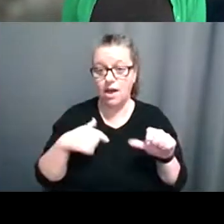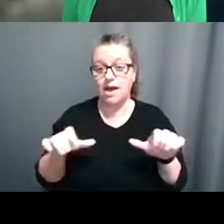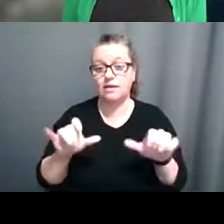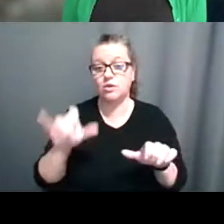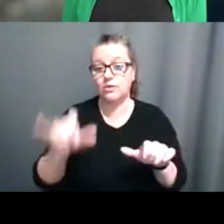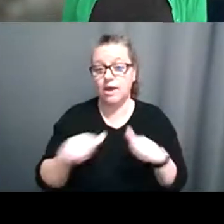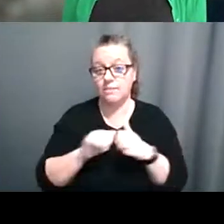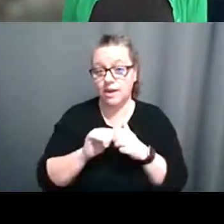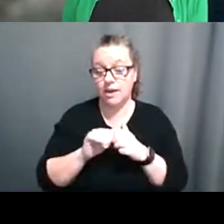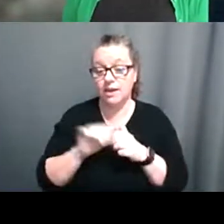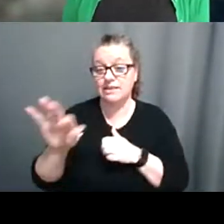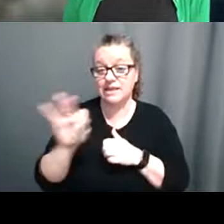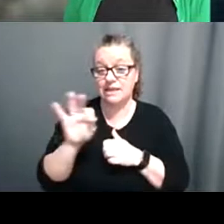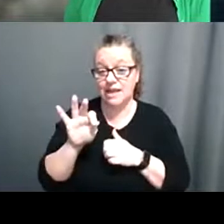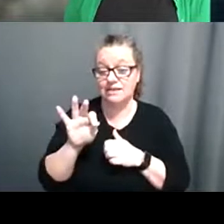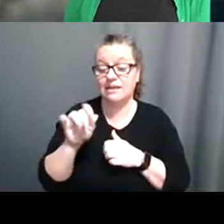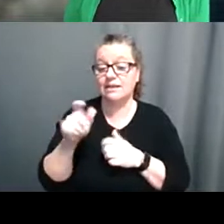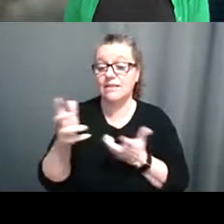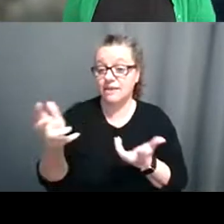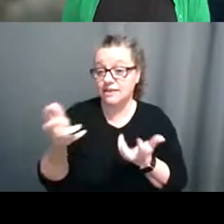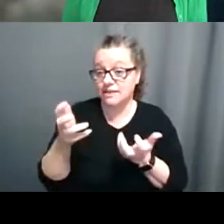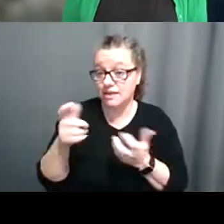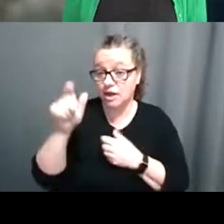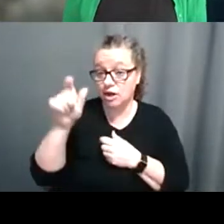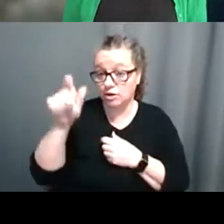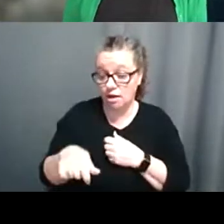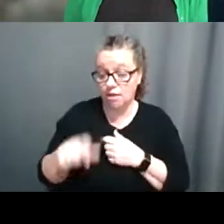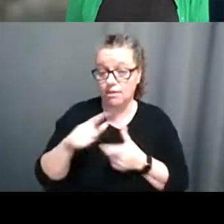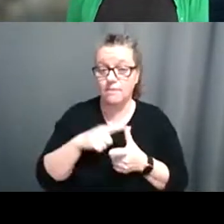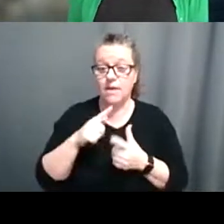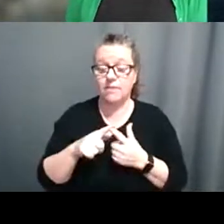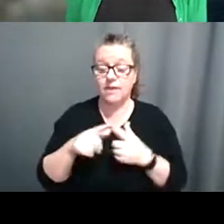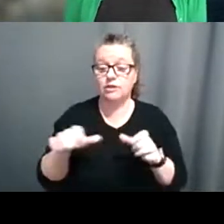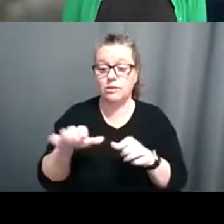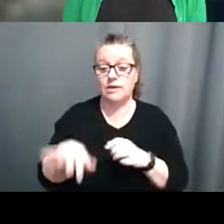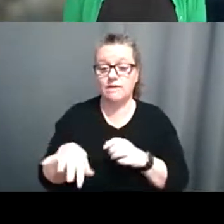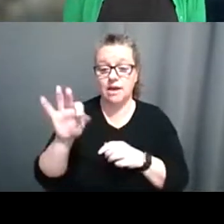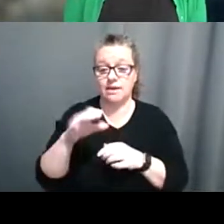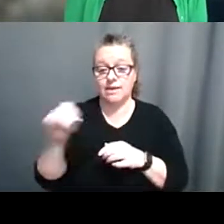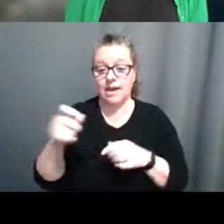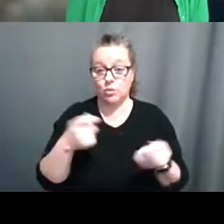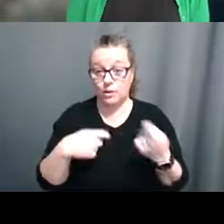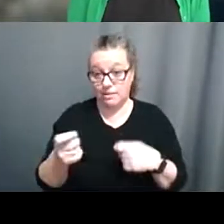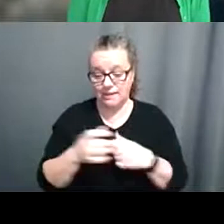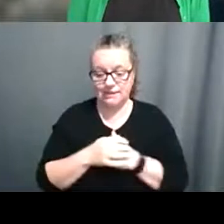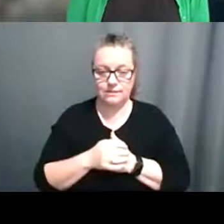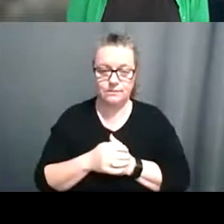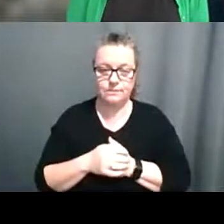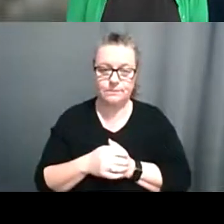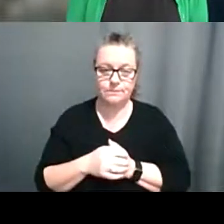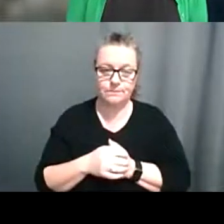by selecting the desired columns and then doing a find and replace.